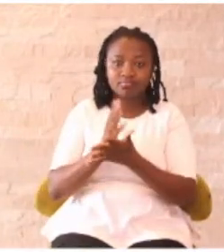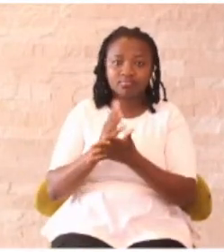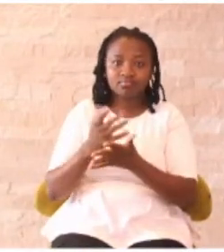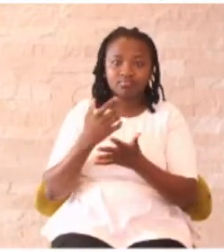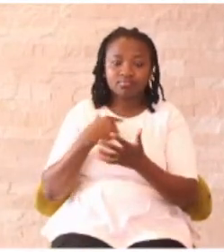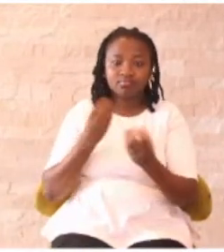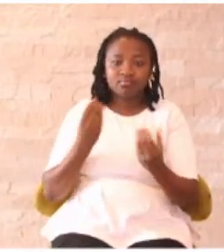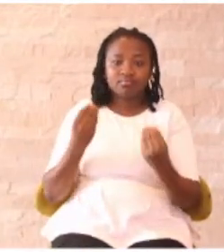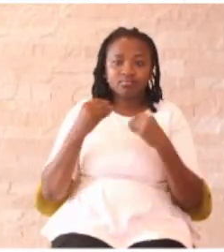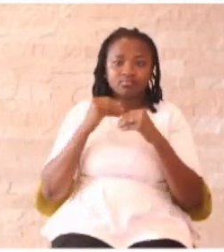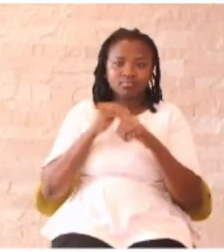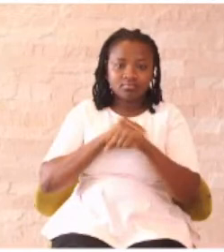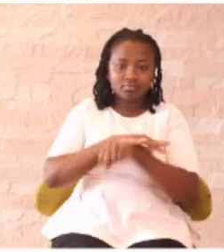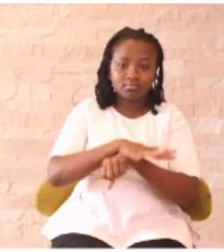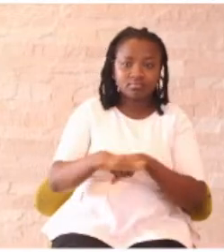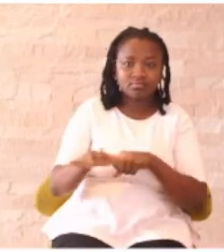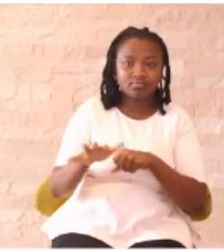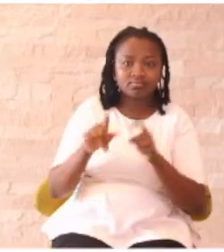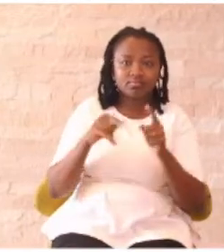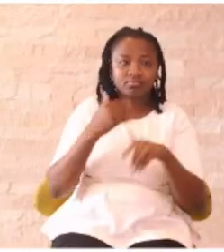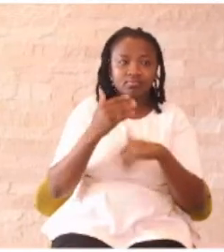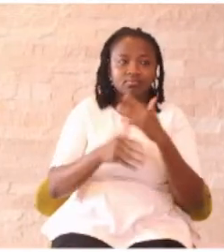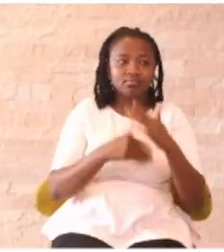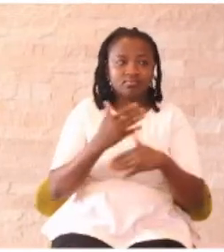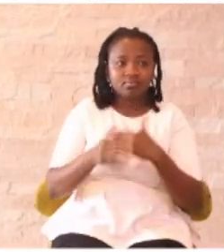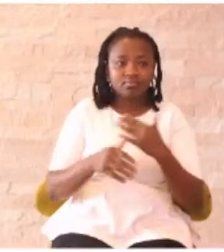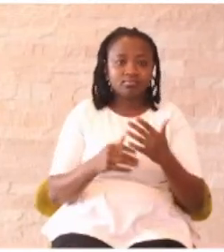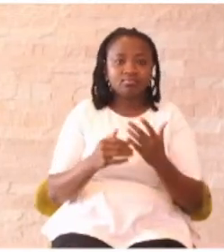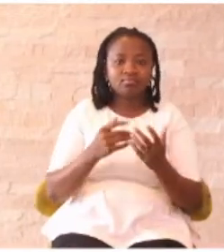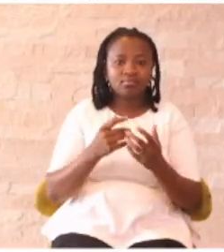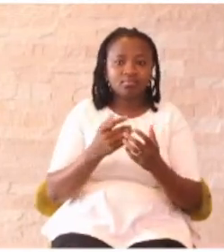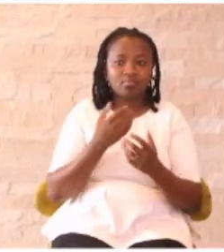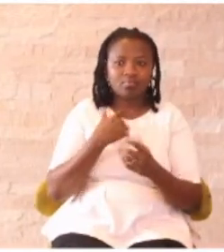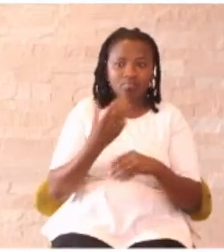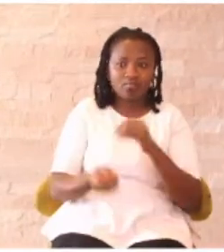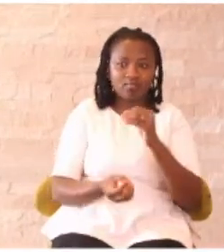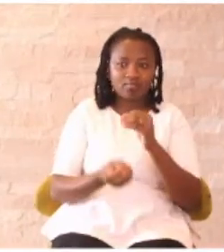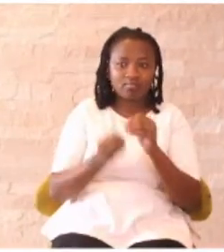neighborhood and resulted in their coming out of